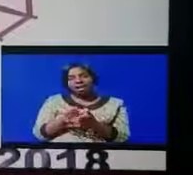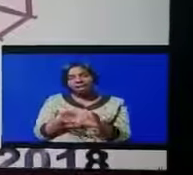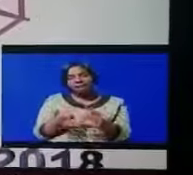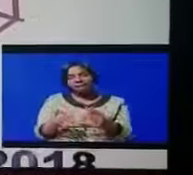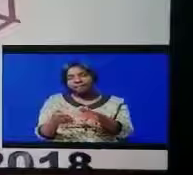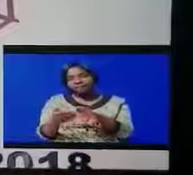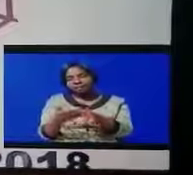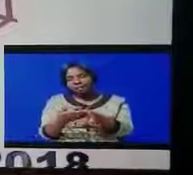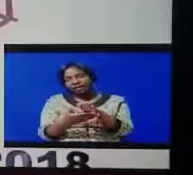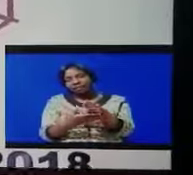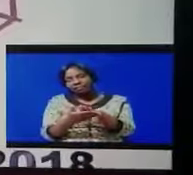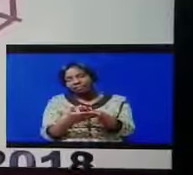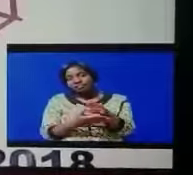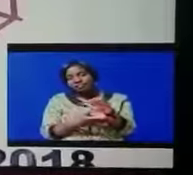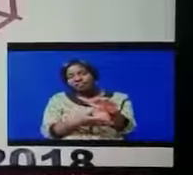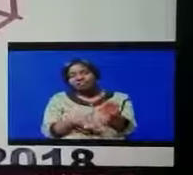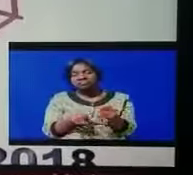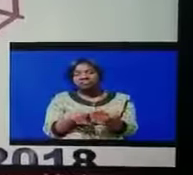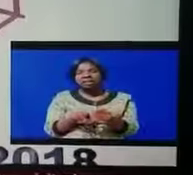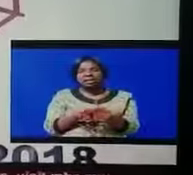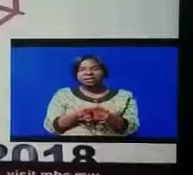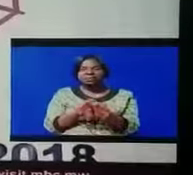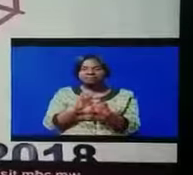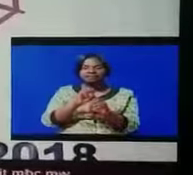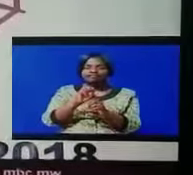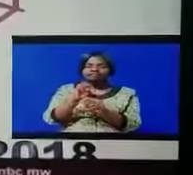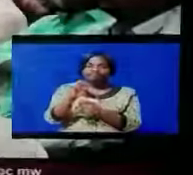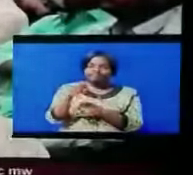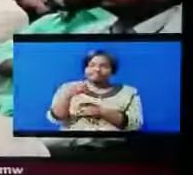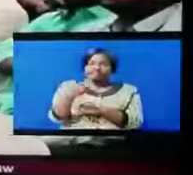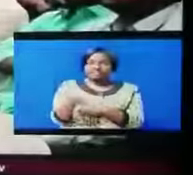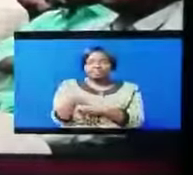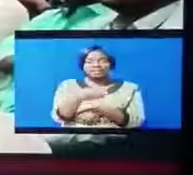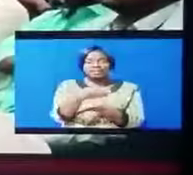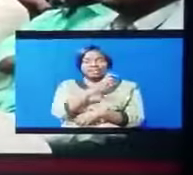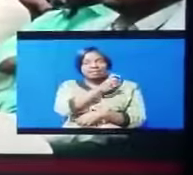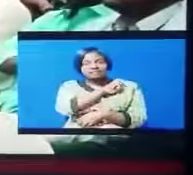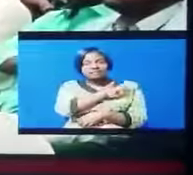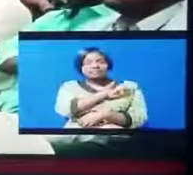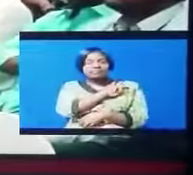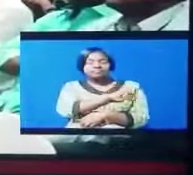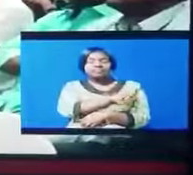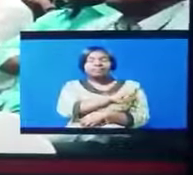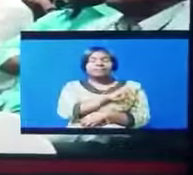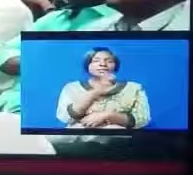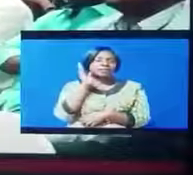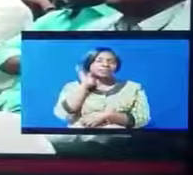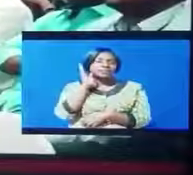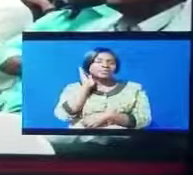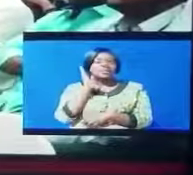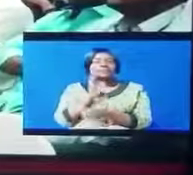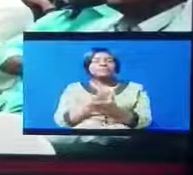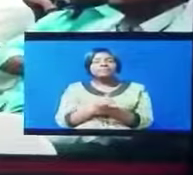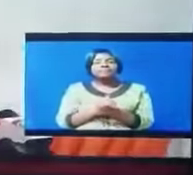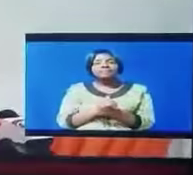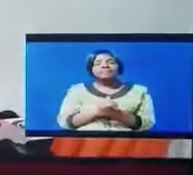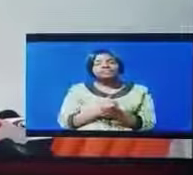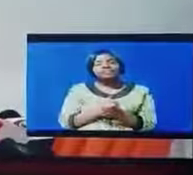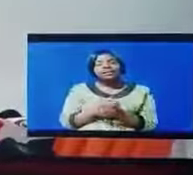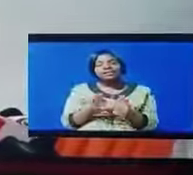Malawi marks the 150-year celebration of Mahatma Gandhi, who lived an extraordinary